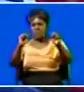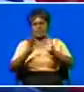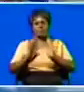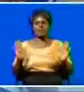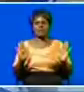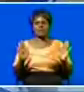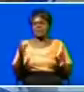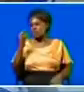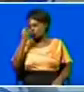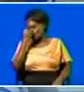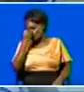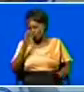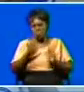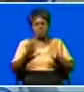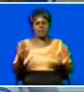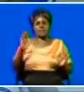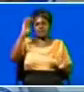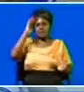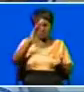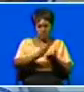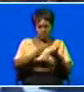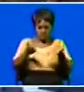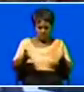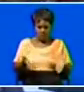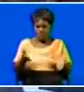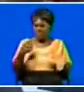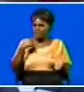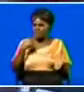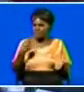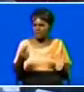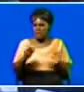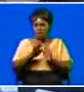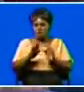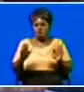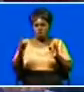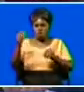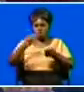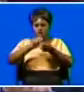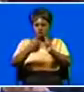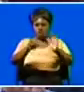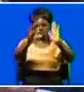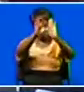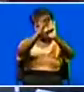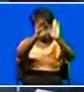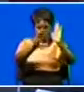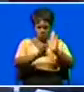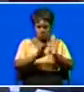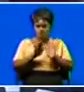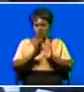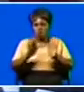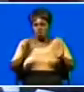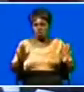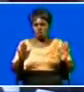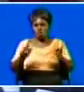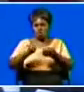ile inatoka kwa mdomo yako. Na sisi tuko hapo hapo tukisema hakuna referendum na hakuna